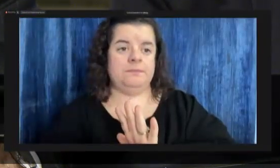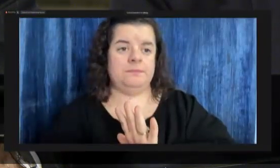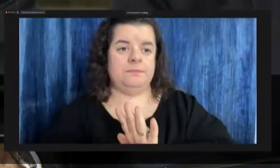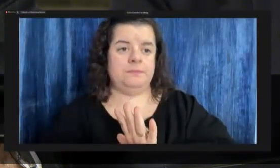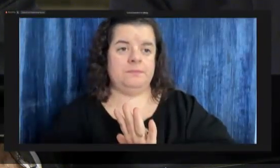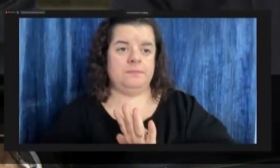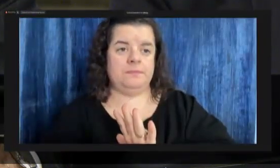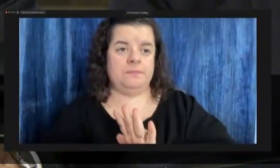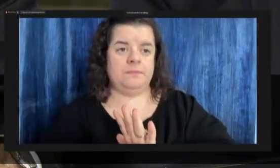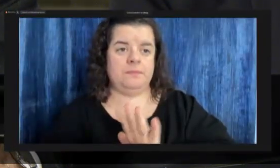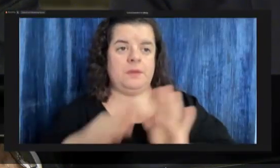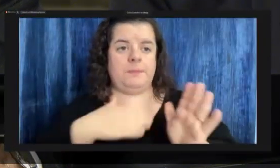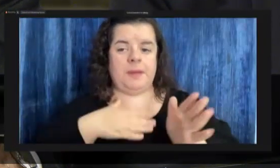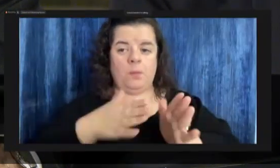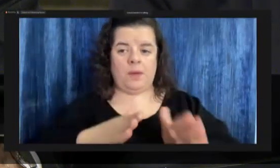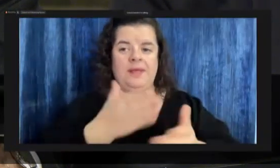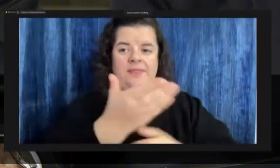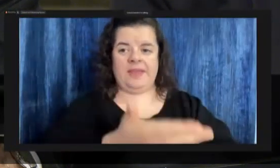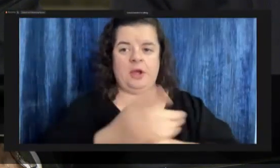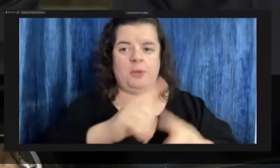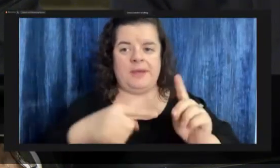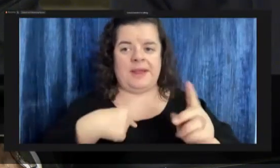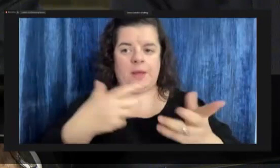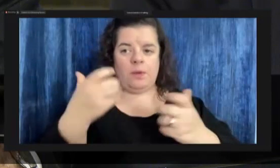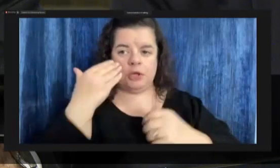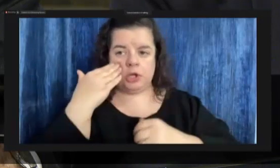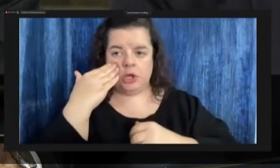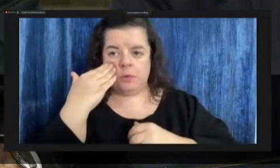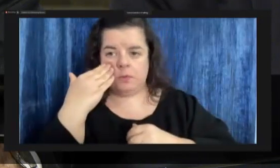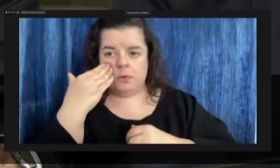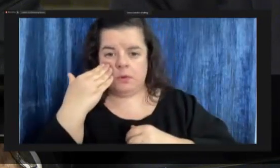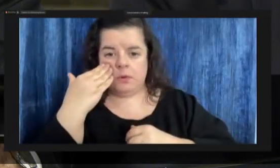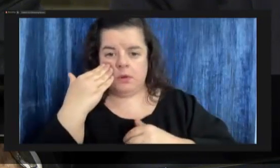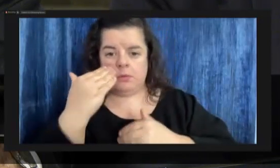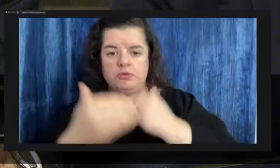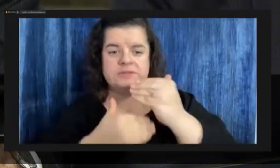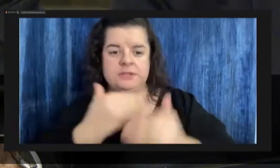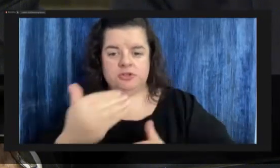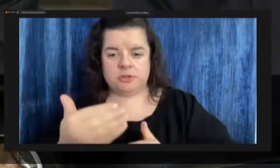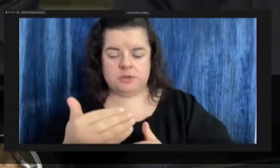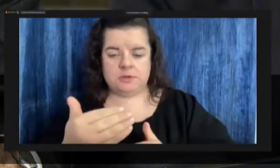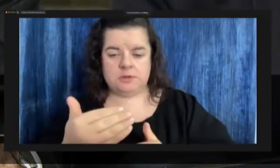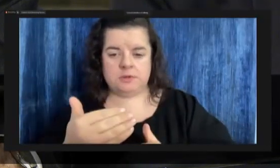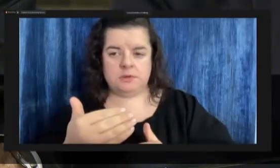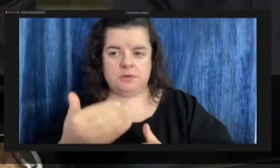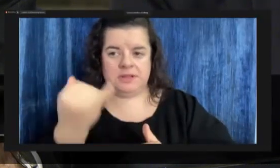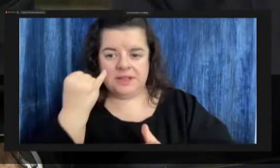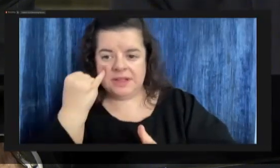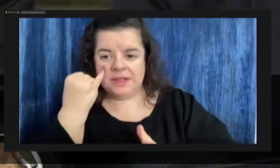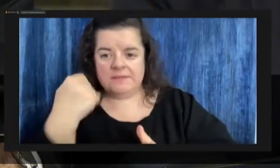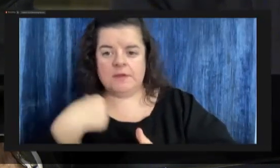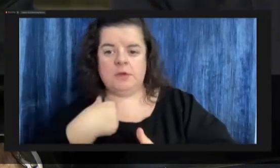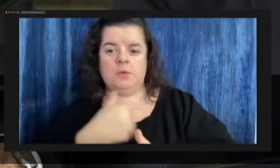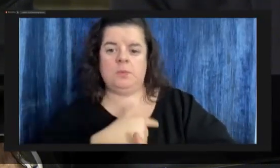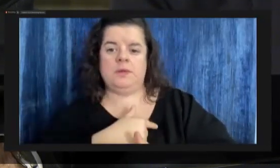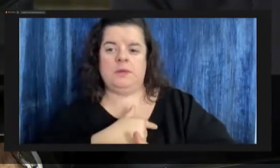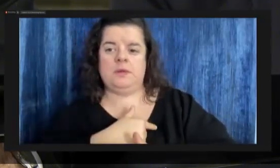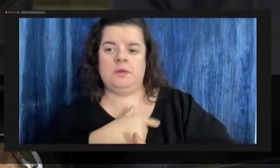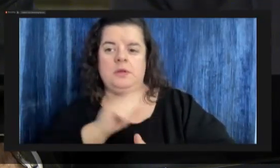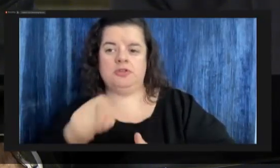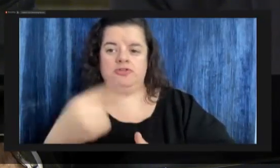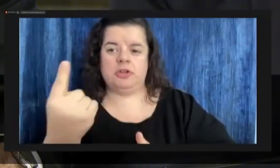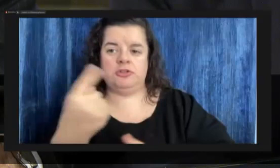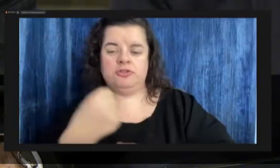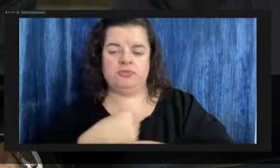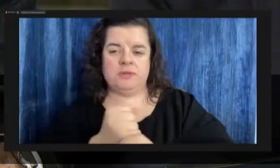I can find my way there, but I want to know procedurally, yes, if we can create a position, yes, simply